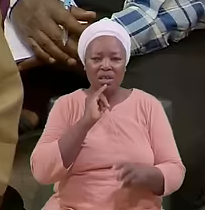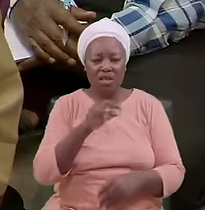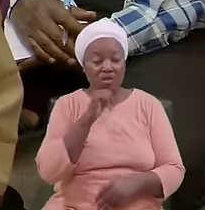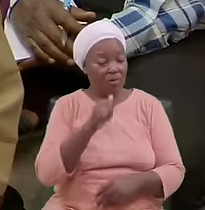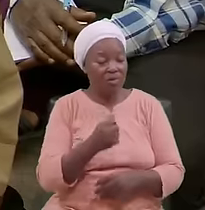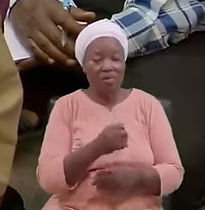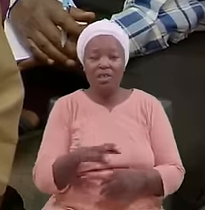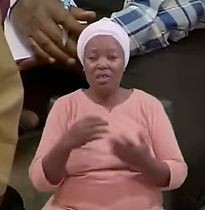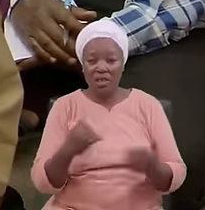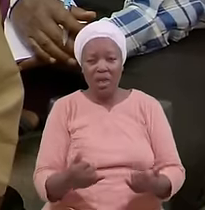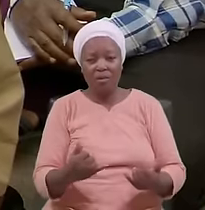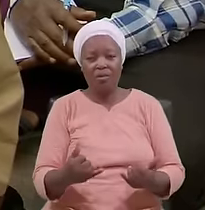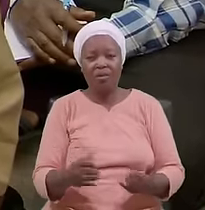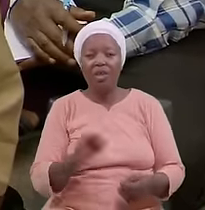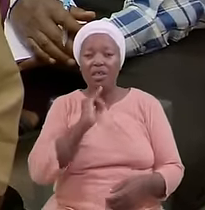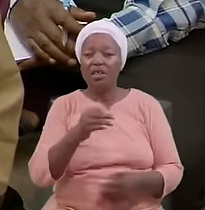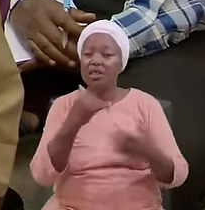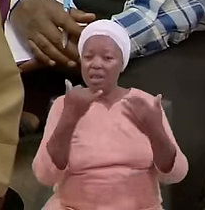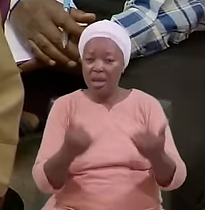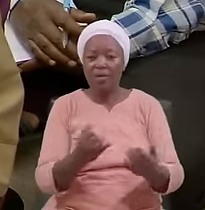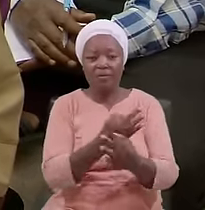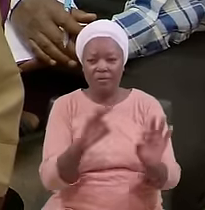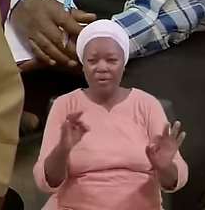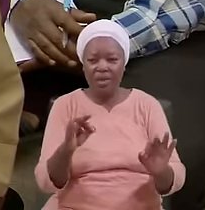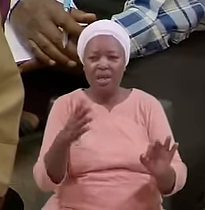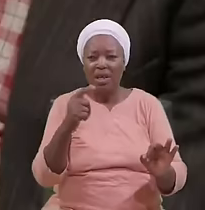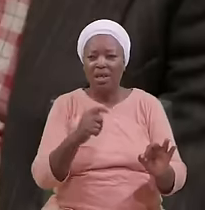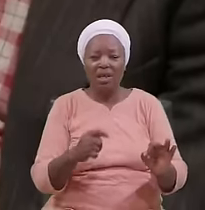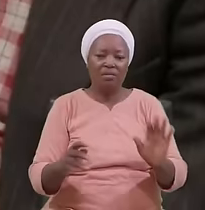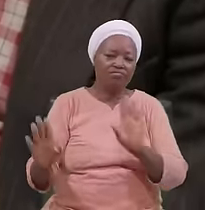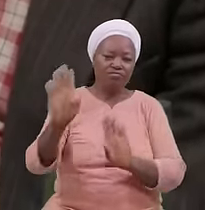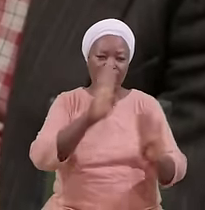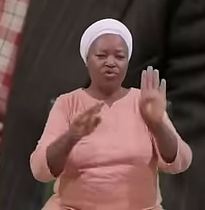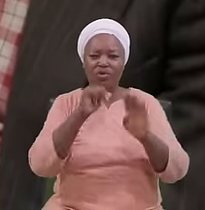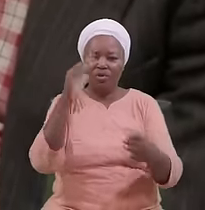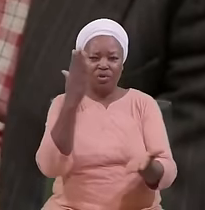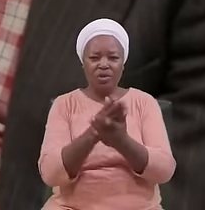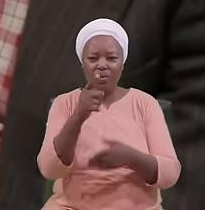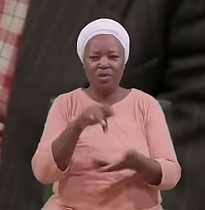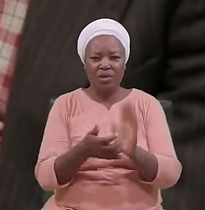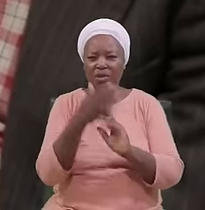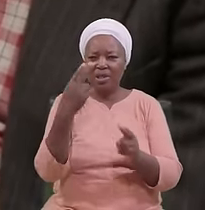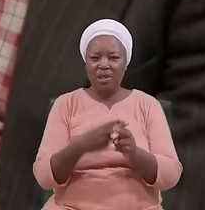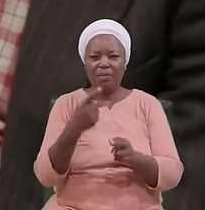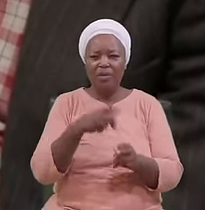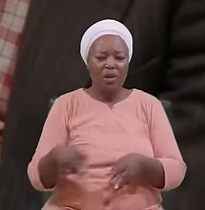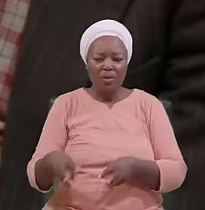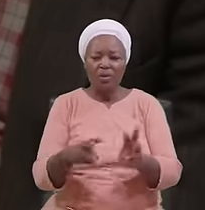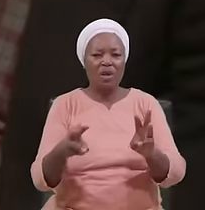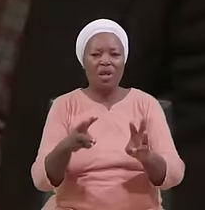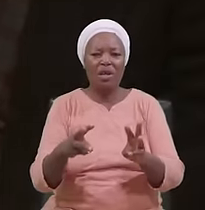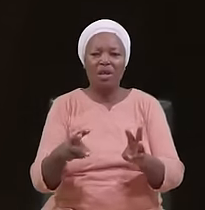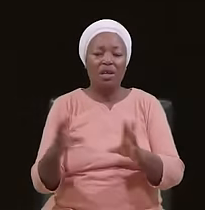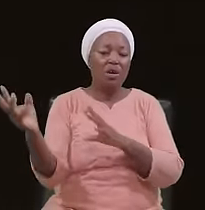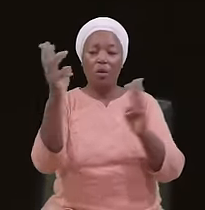free. The storm will not stop you. The waves will not stop